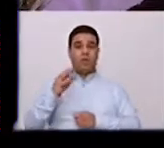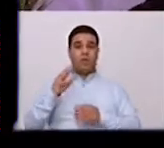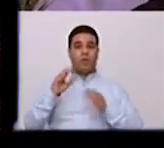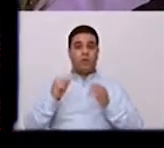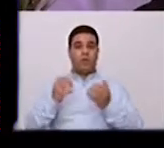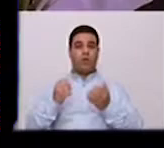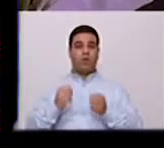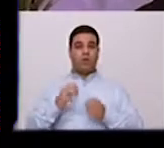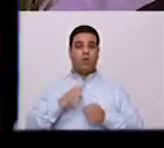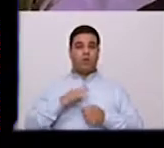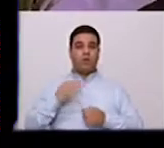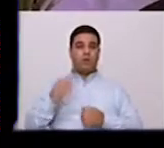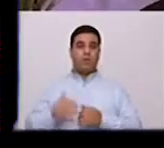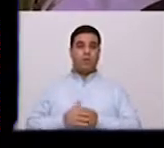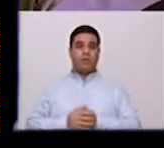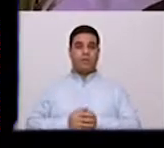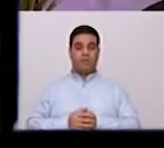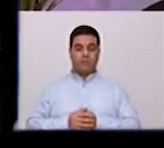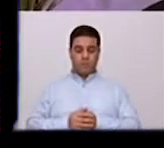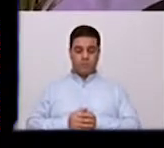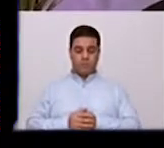olinganda